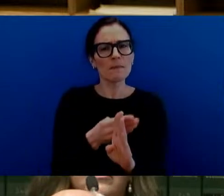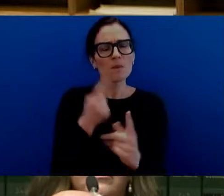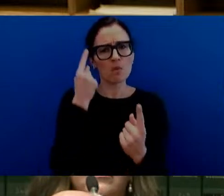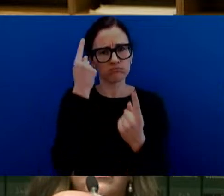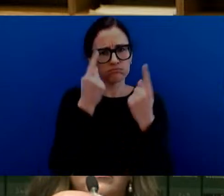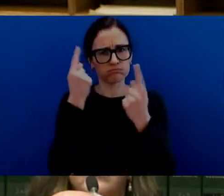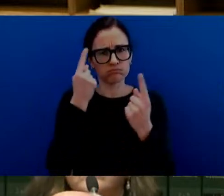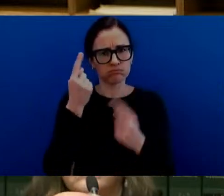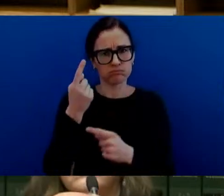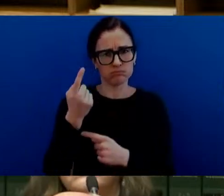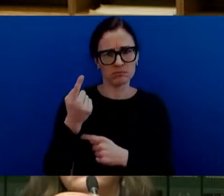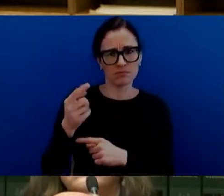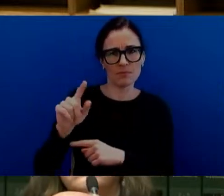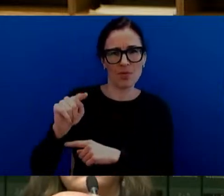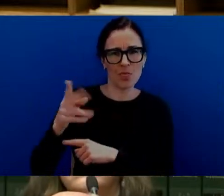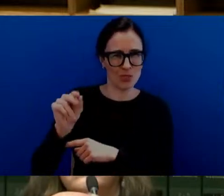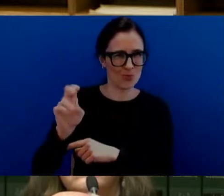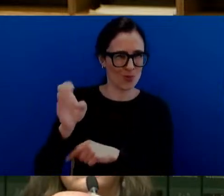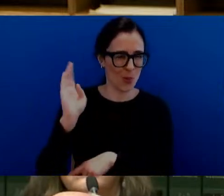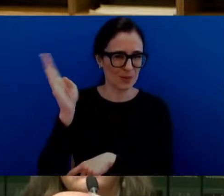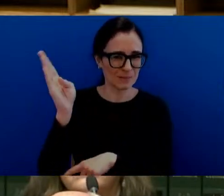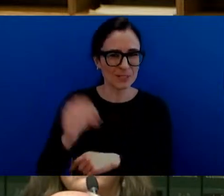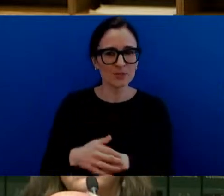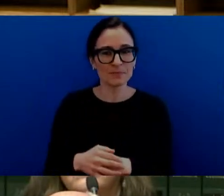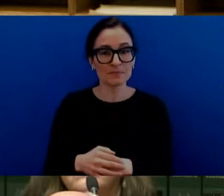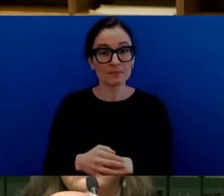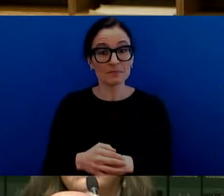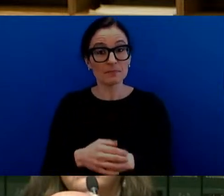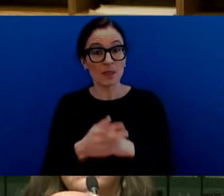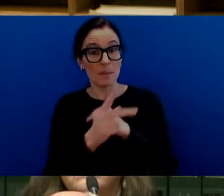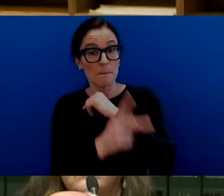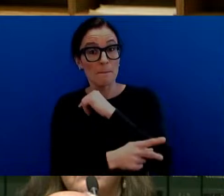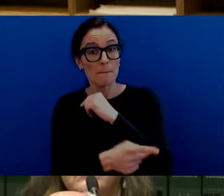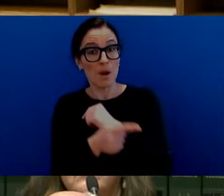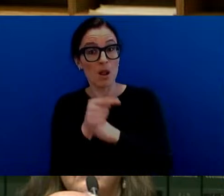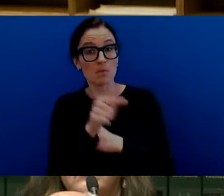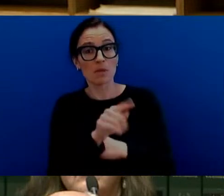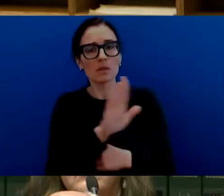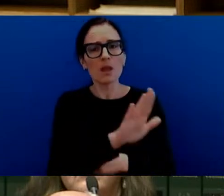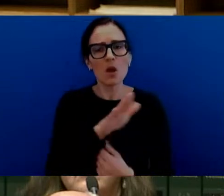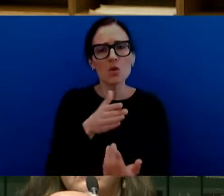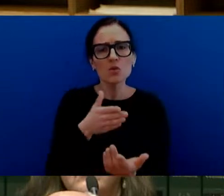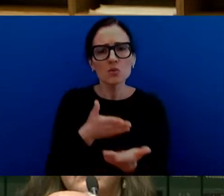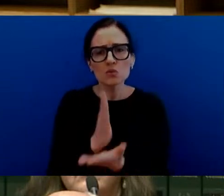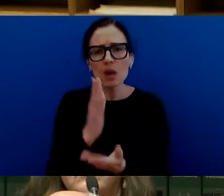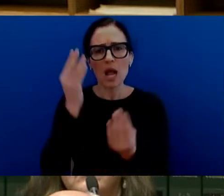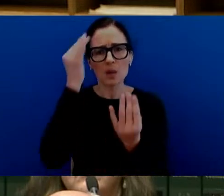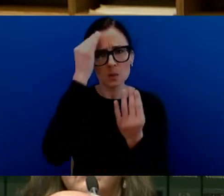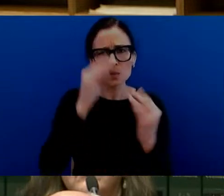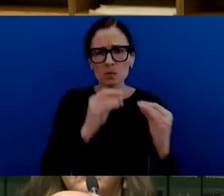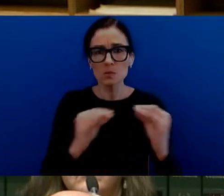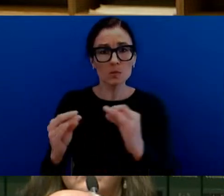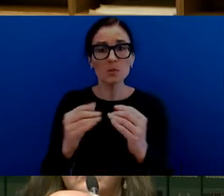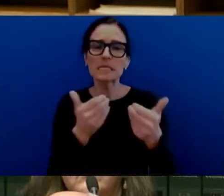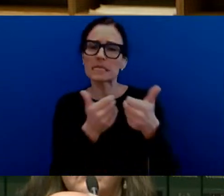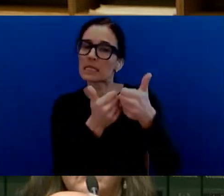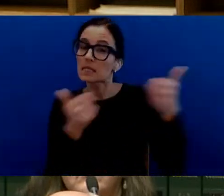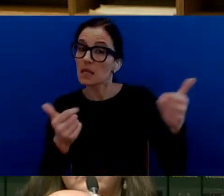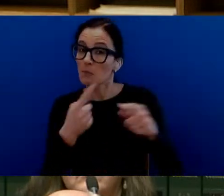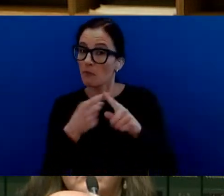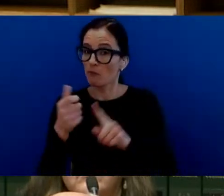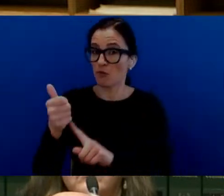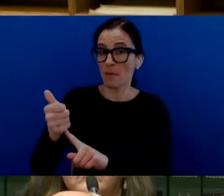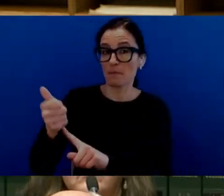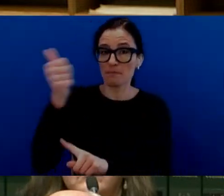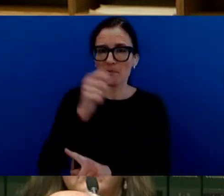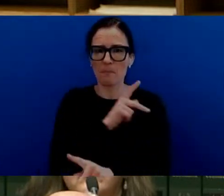elected members to deliberate independently of the sovereign. As such, it is an important part of our parliamentary democratic process. It is